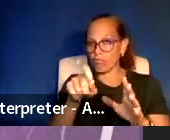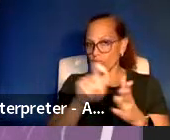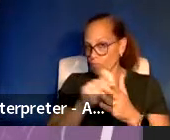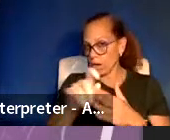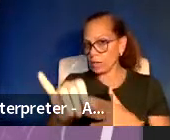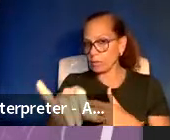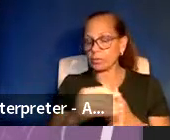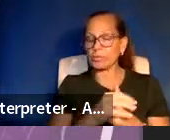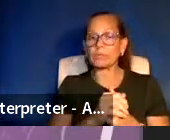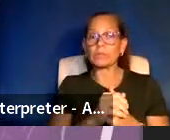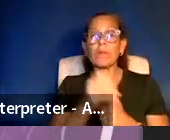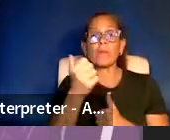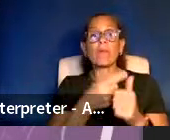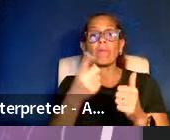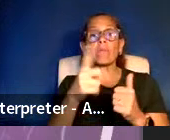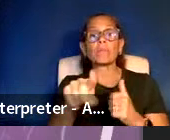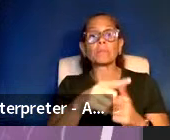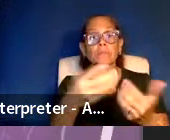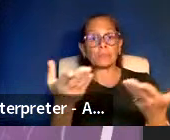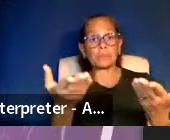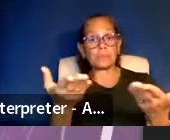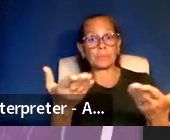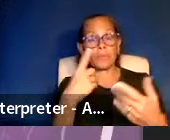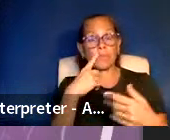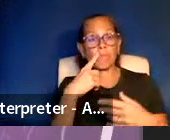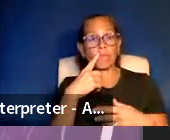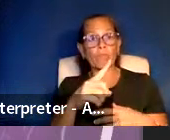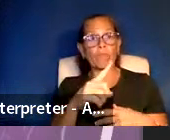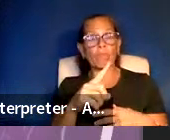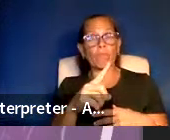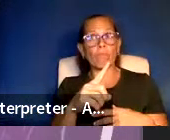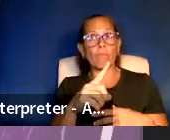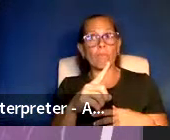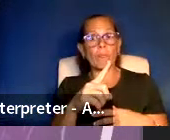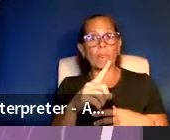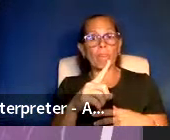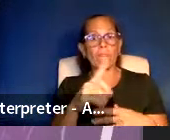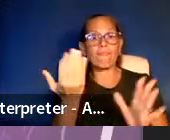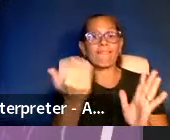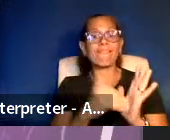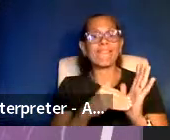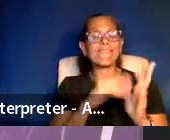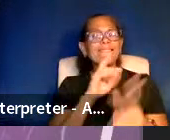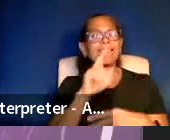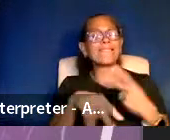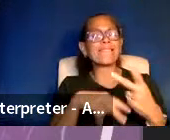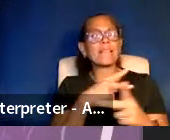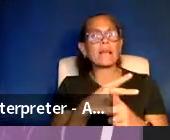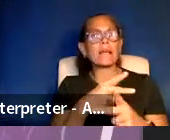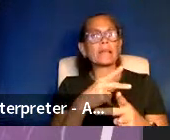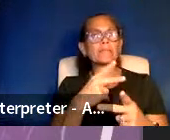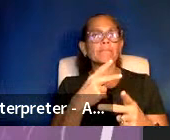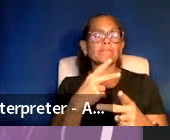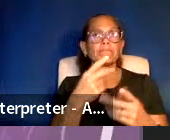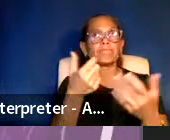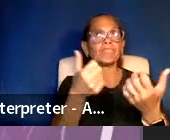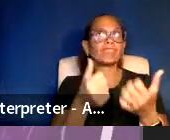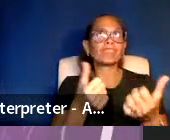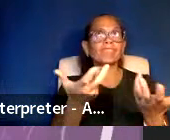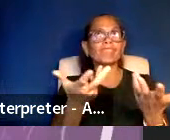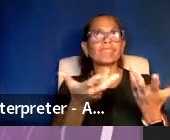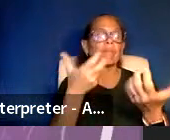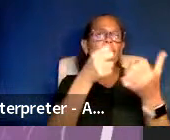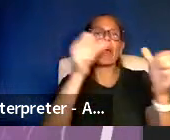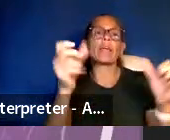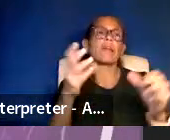holds for everyone here. In terms of the nature of any